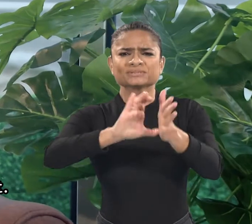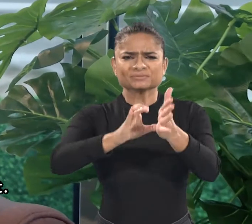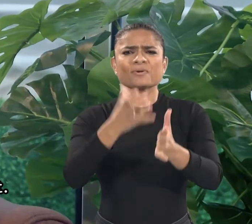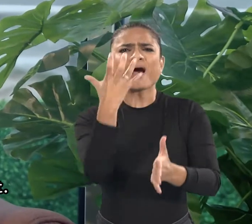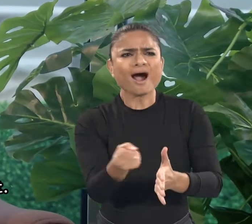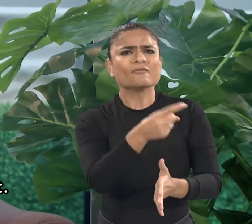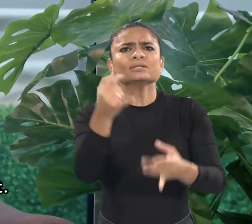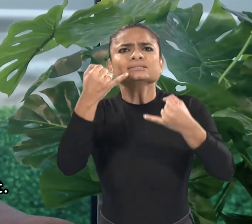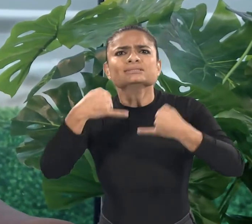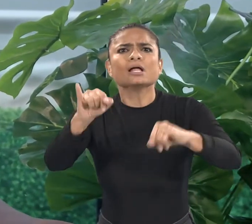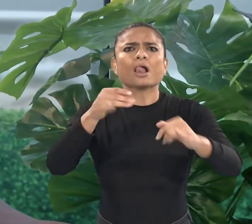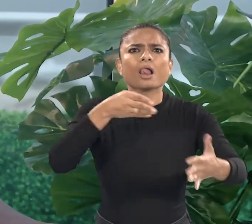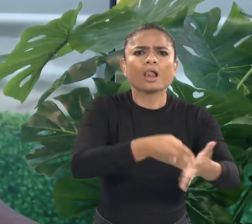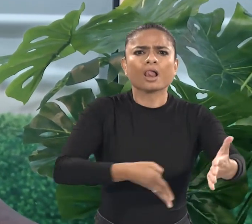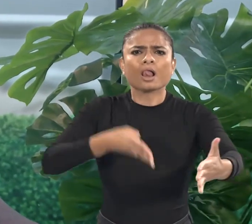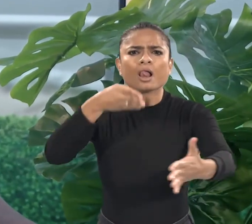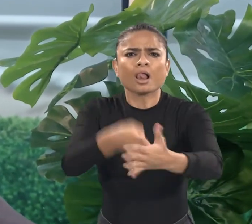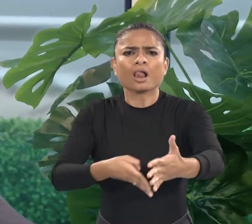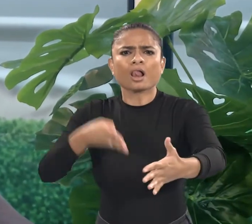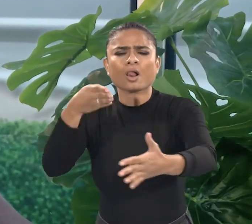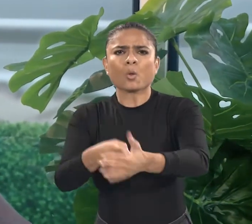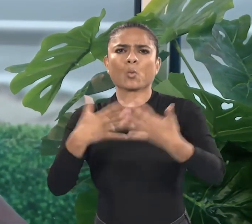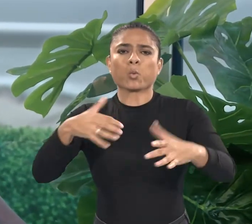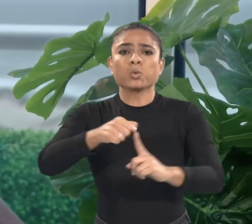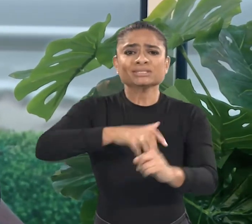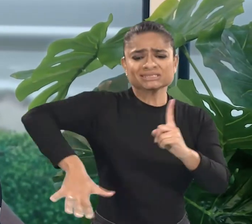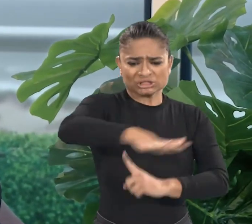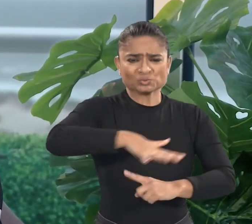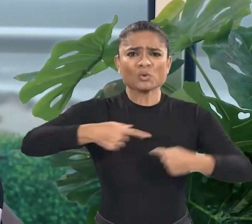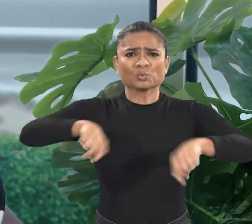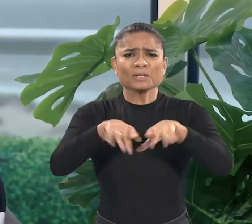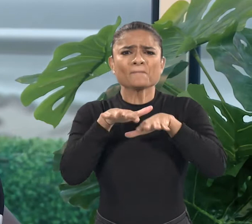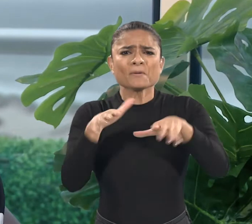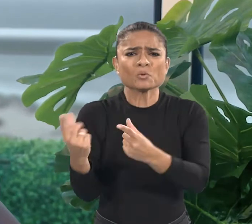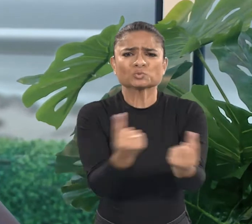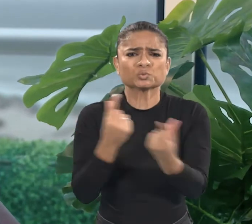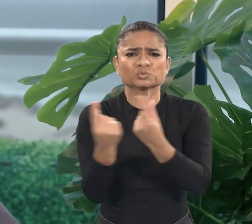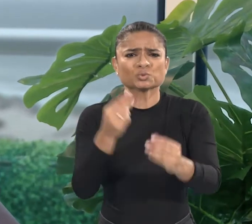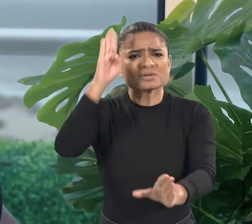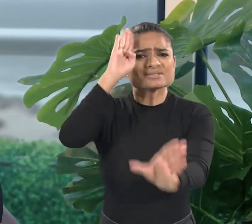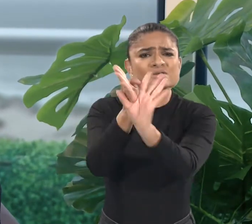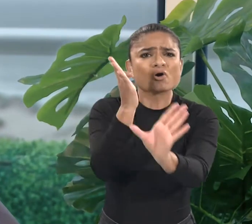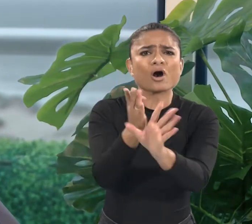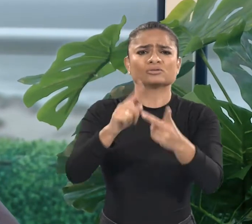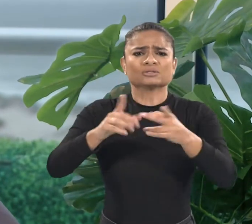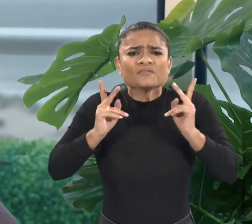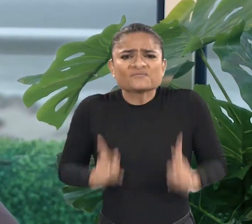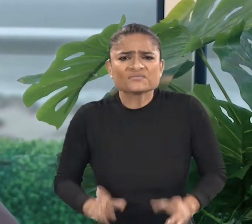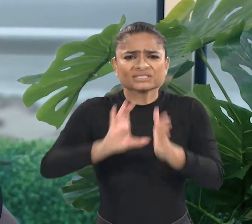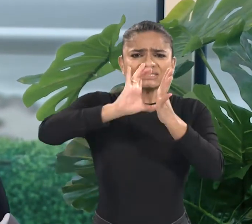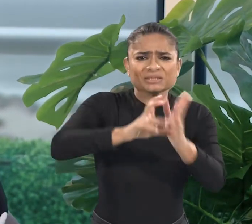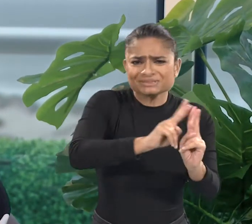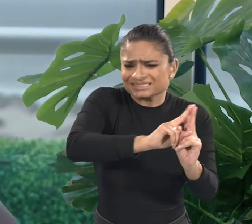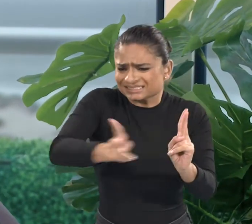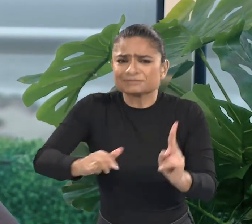continue to be discriminated against. The situation is even more dire for persons with psychosocial disabilities and their families, who